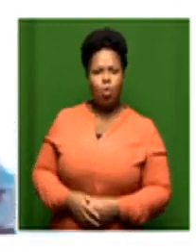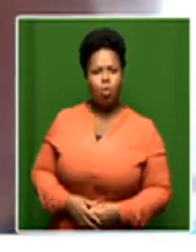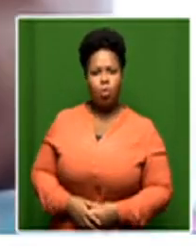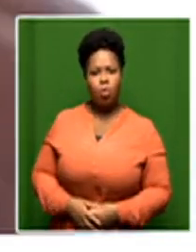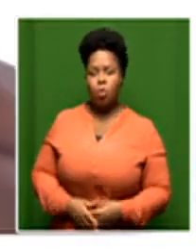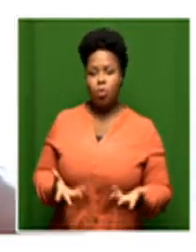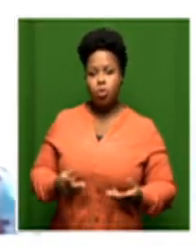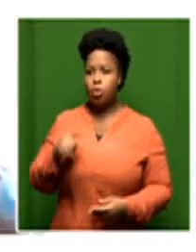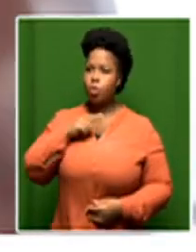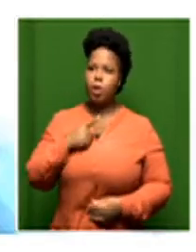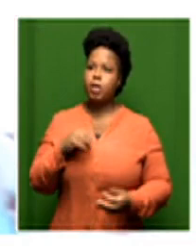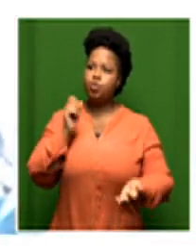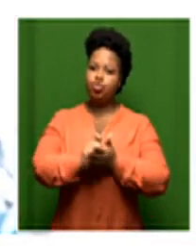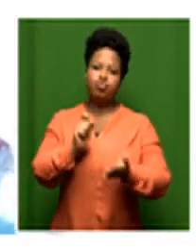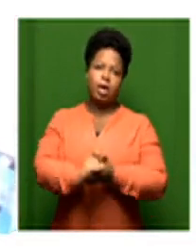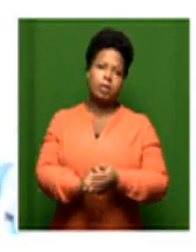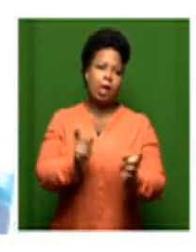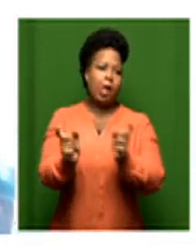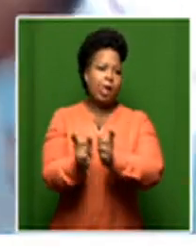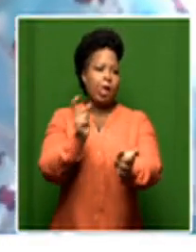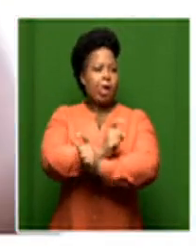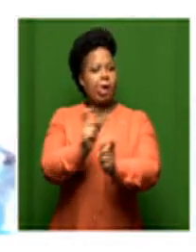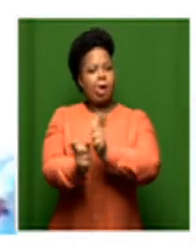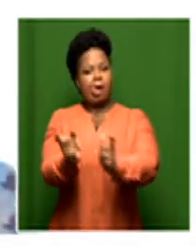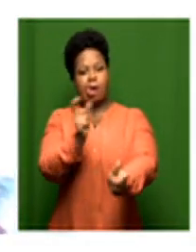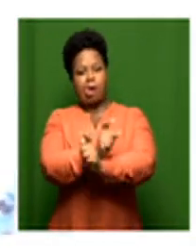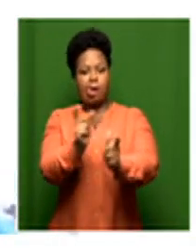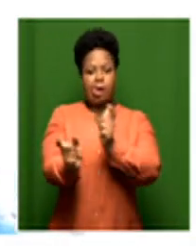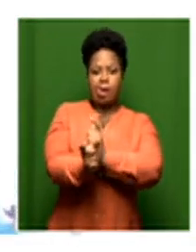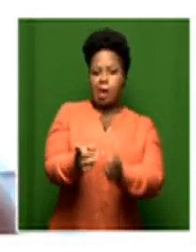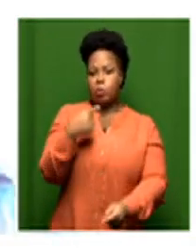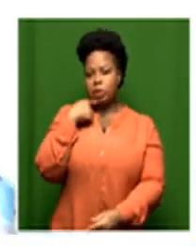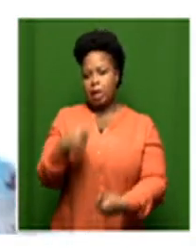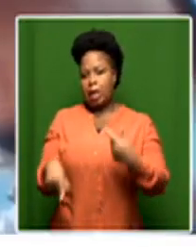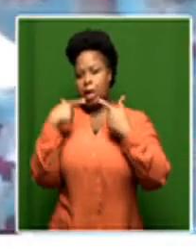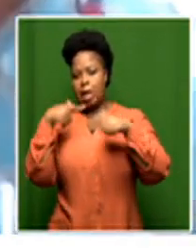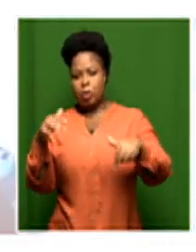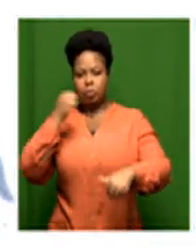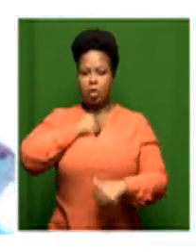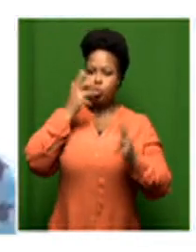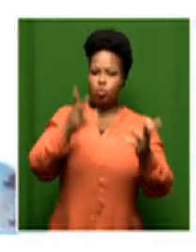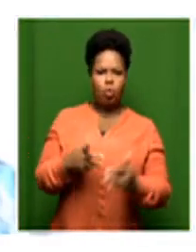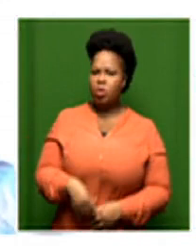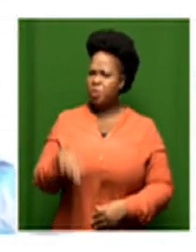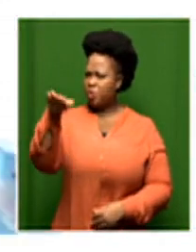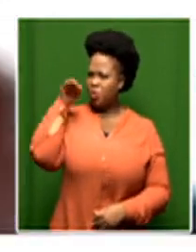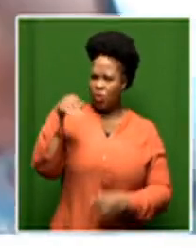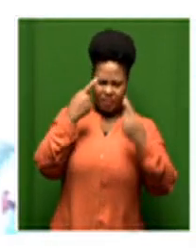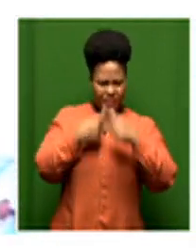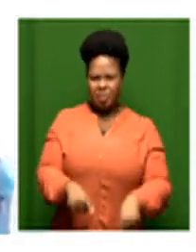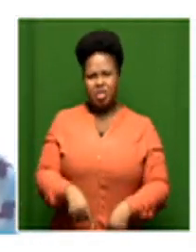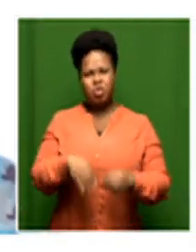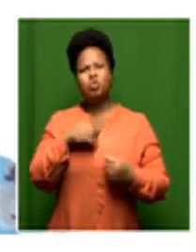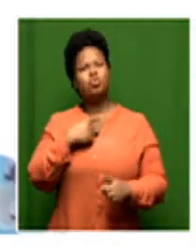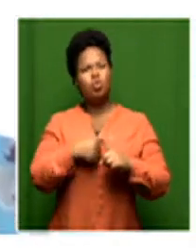Instead, we'll be writing here Fana Kalo and saying it's our languages. Fana Kalo, it's not Zulu. Fana Kalo, it's